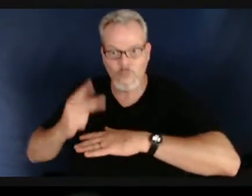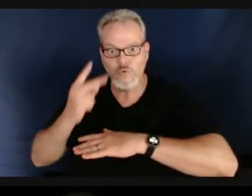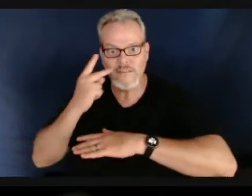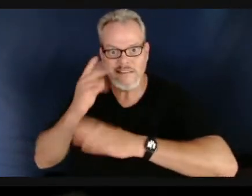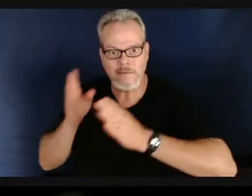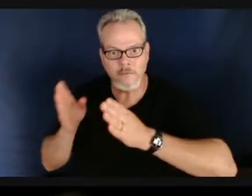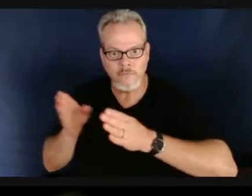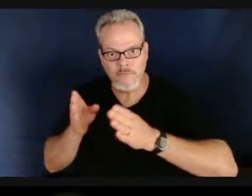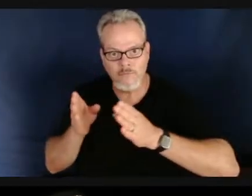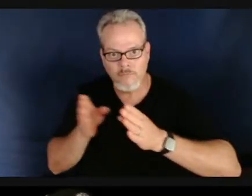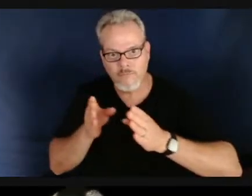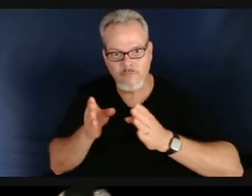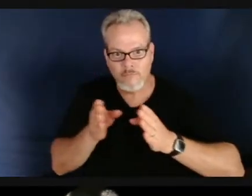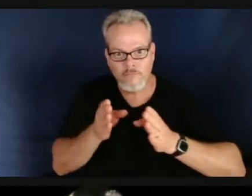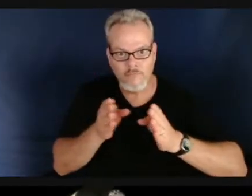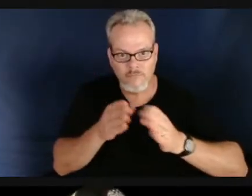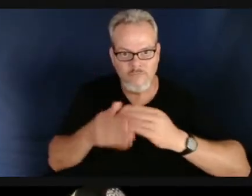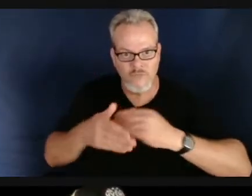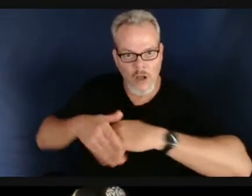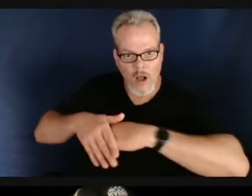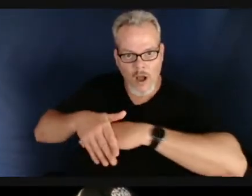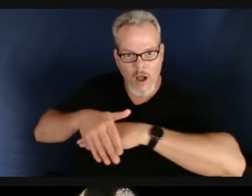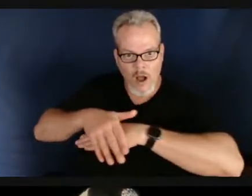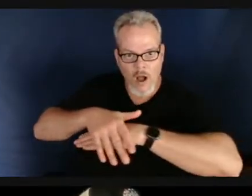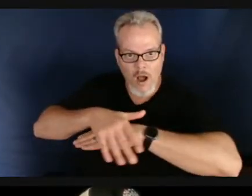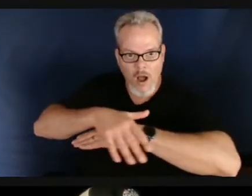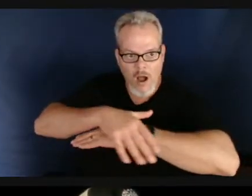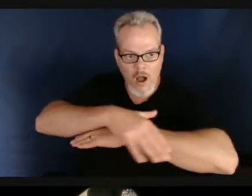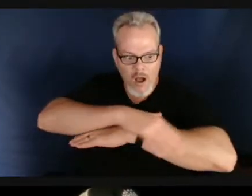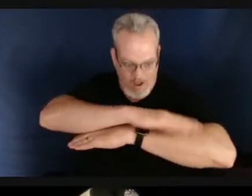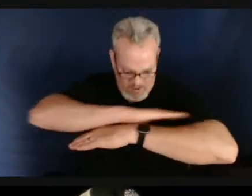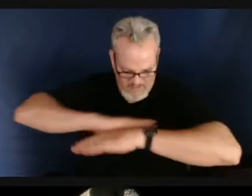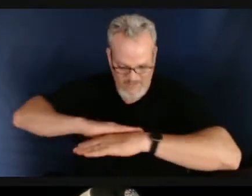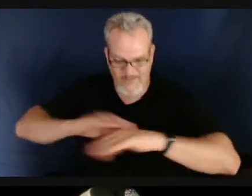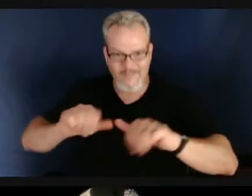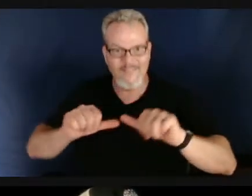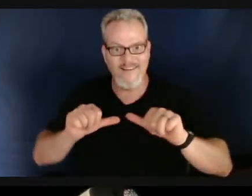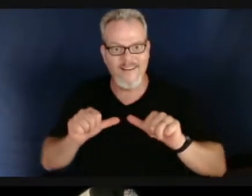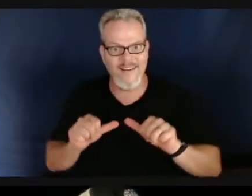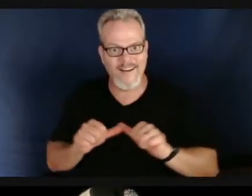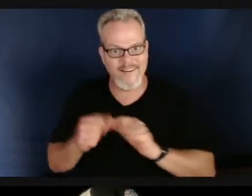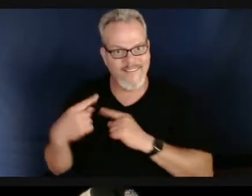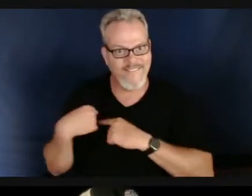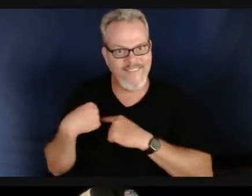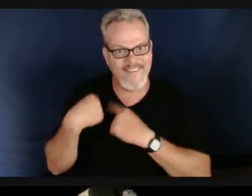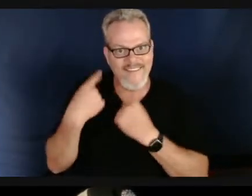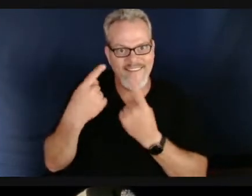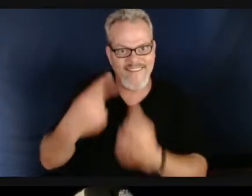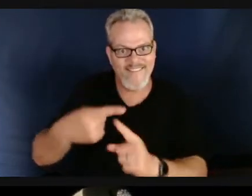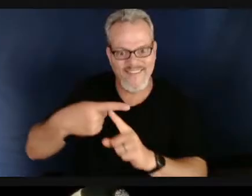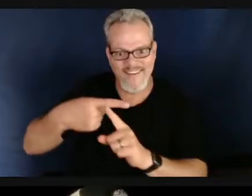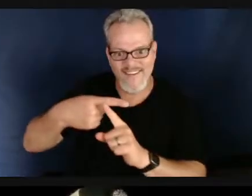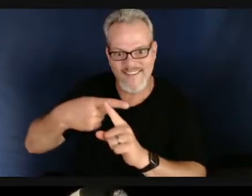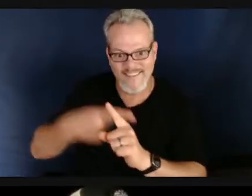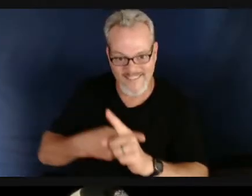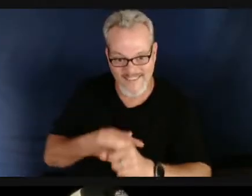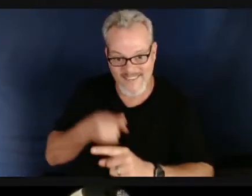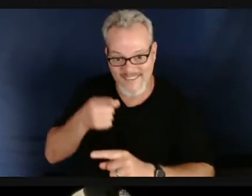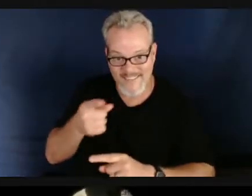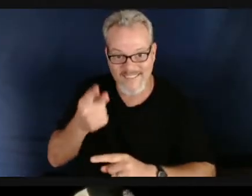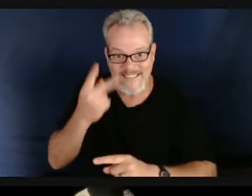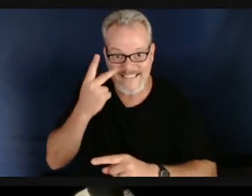uncovered ground over this past month as well, all across there. Right? It's clearly having to go around the high